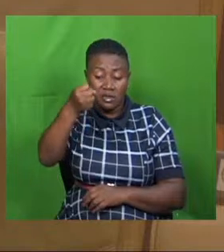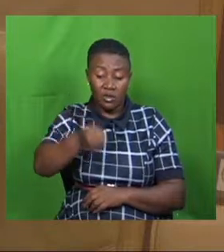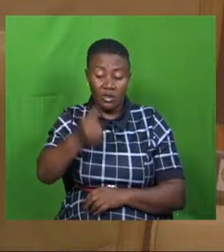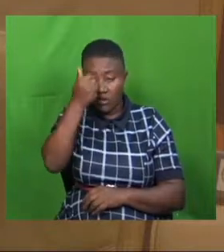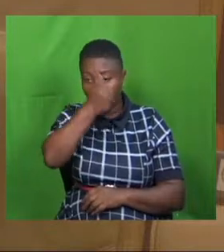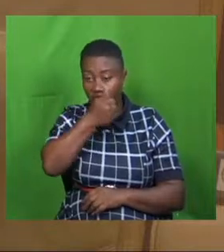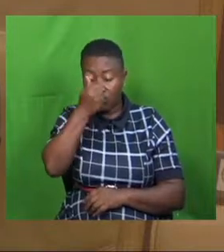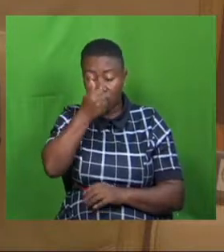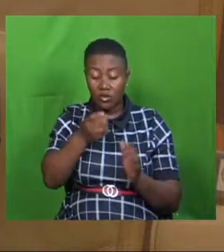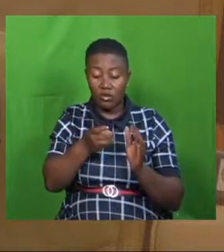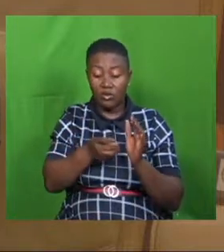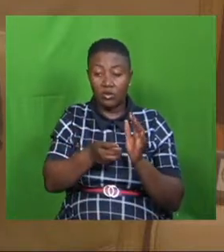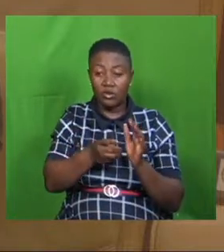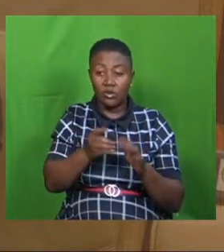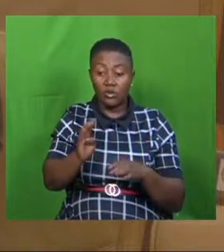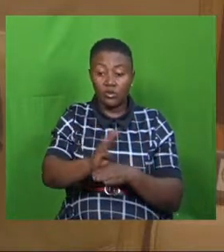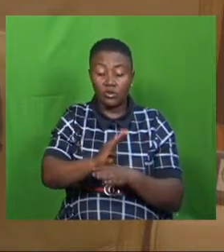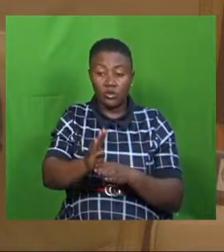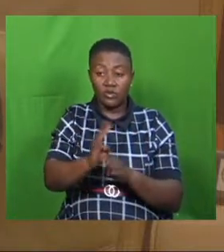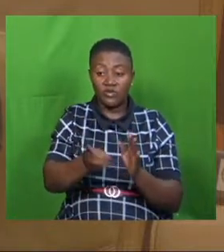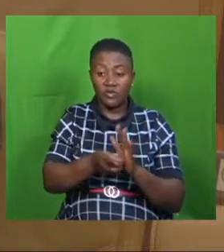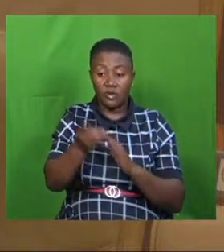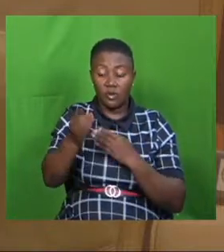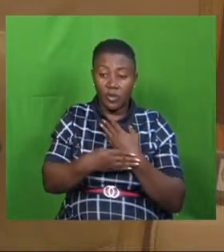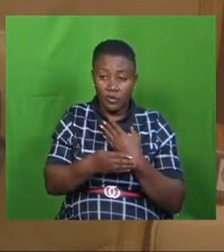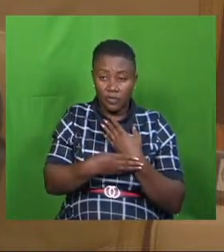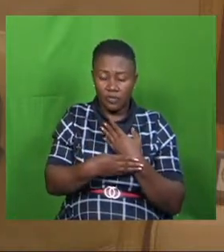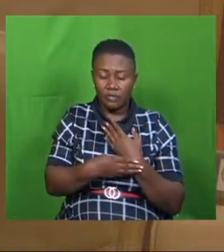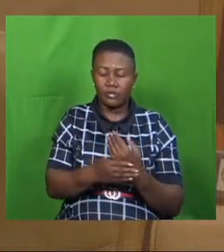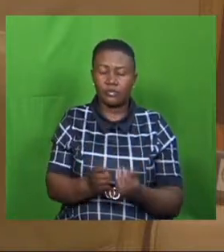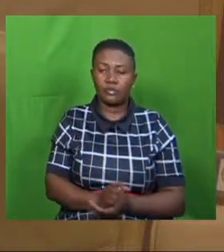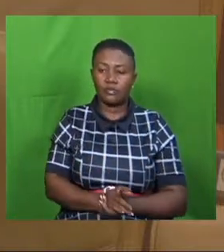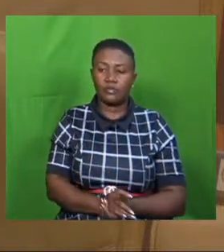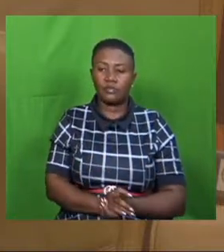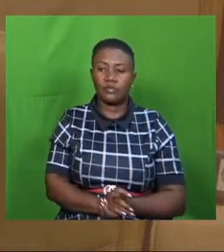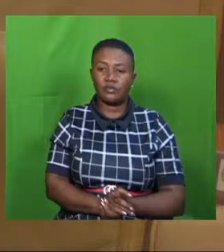Bank, TDB Charter.